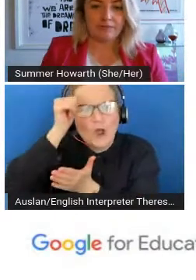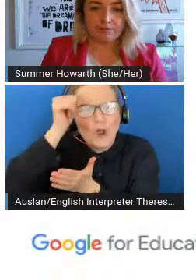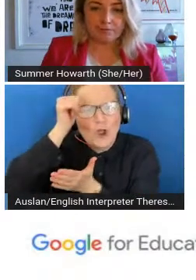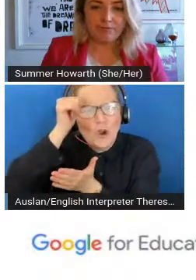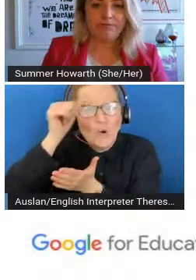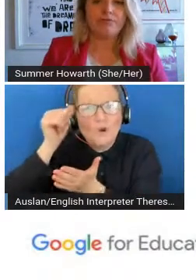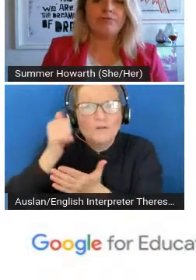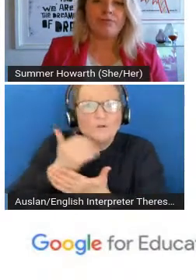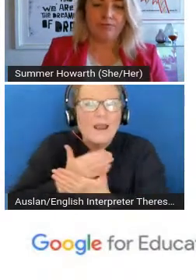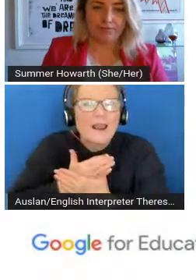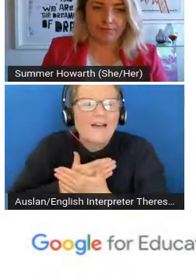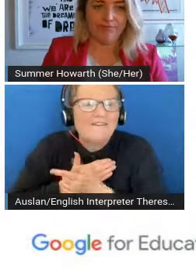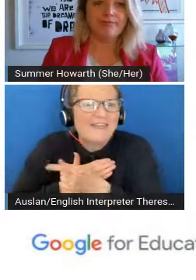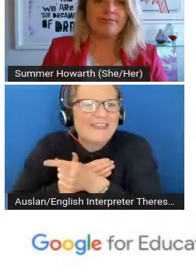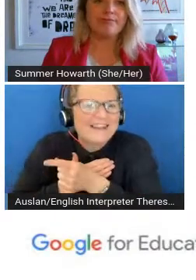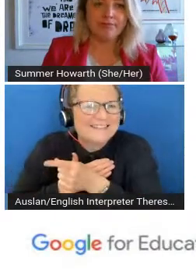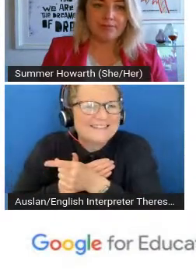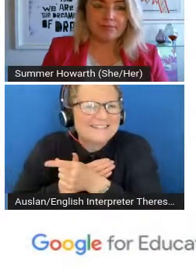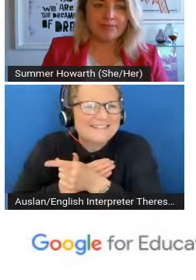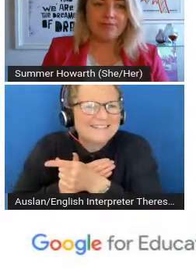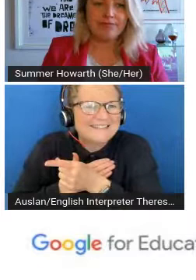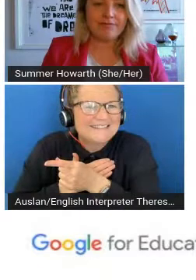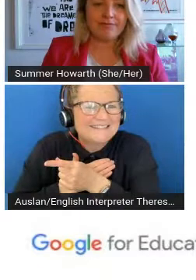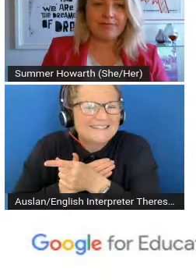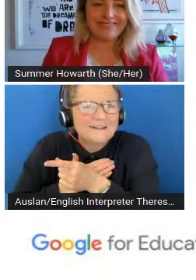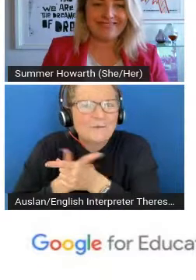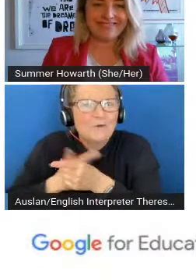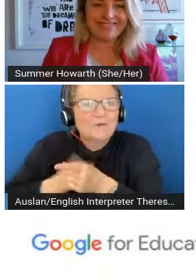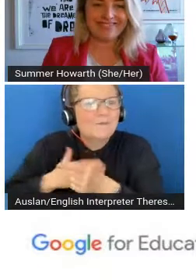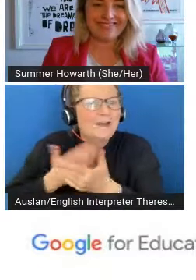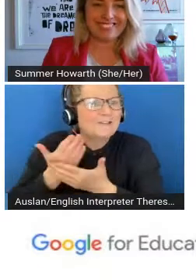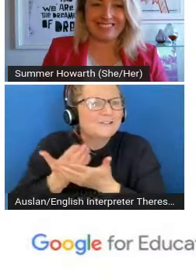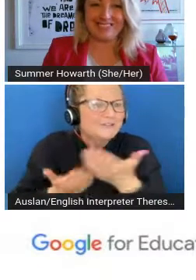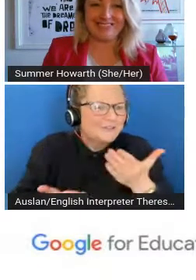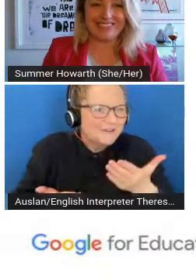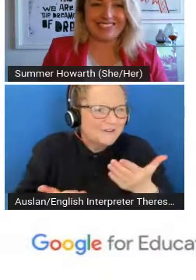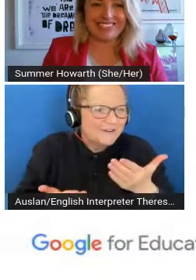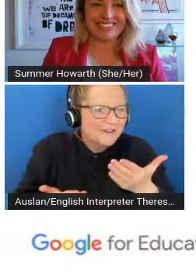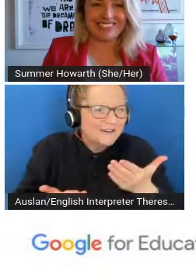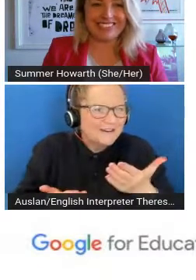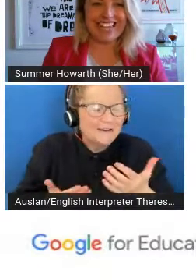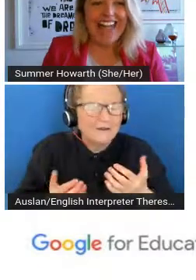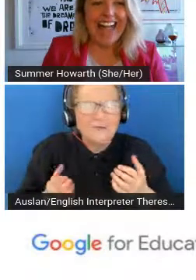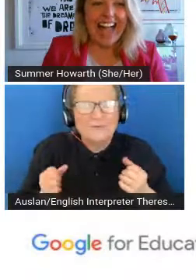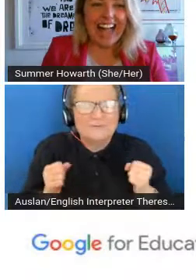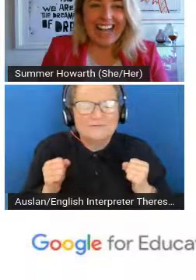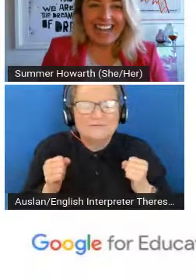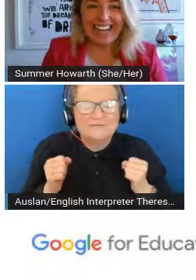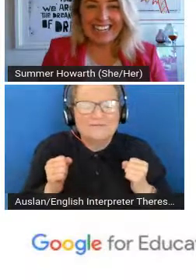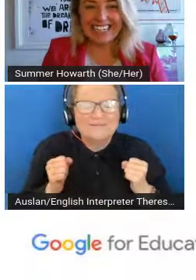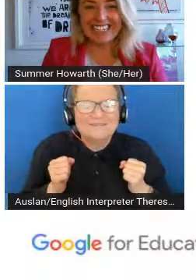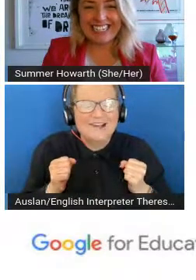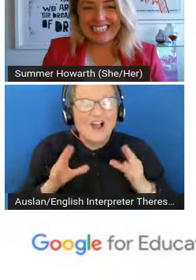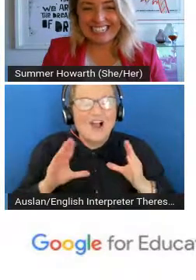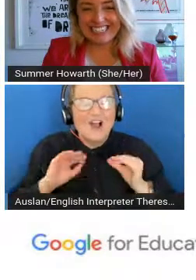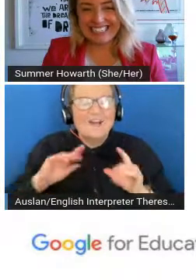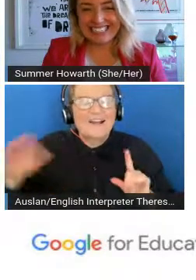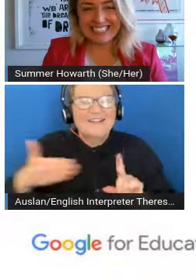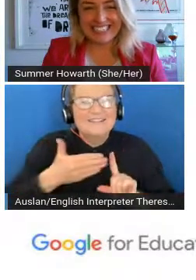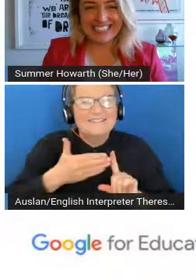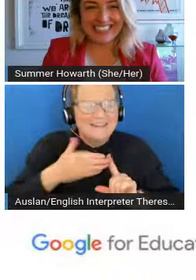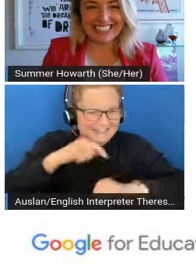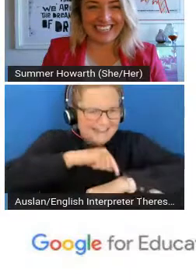love New York because of my story about it, right? Oh yeah. Okay. Let's take a look at. I'm looking at the